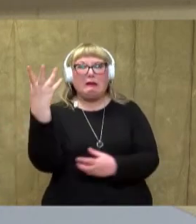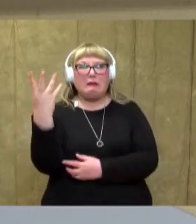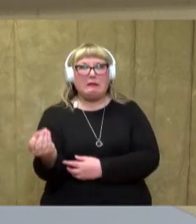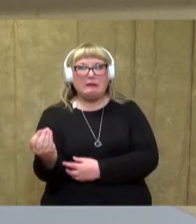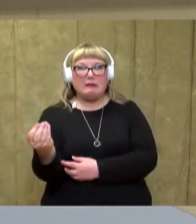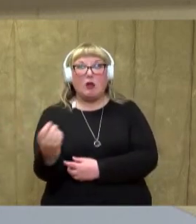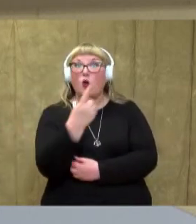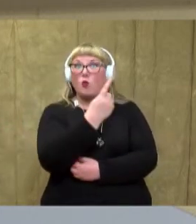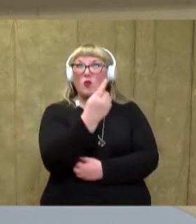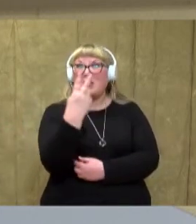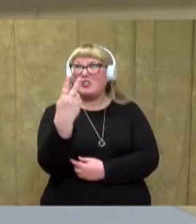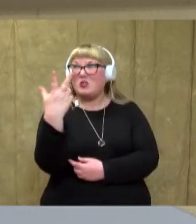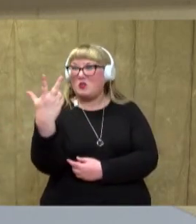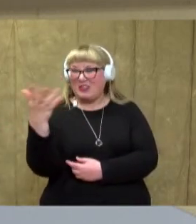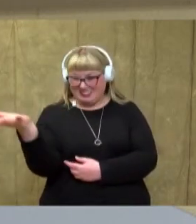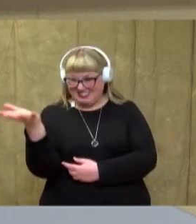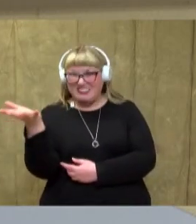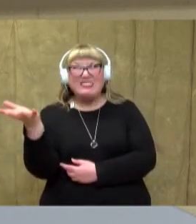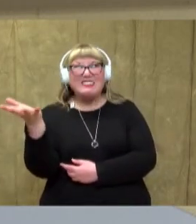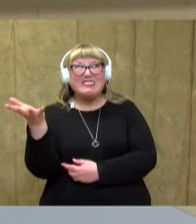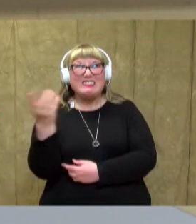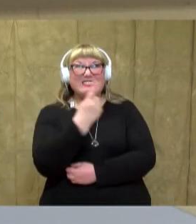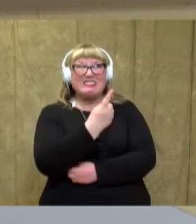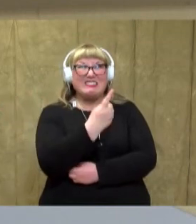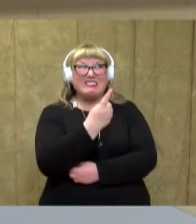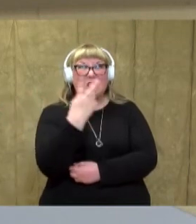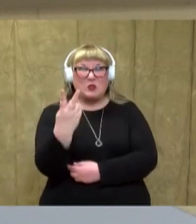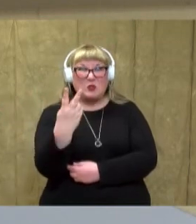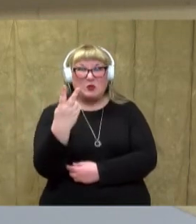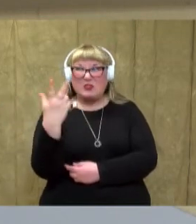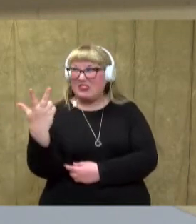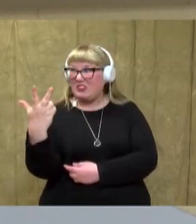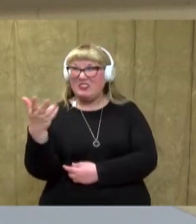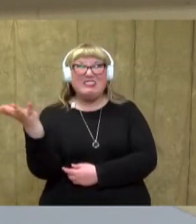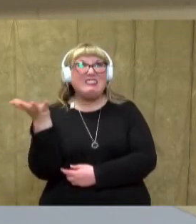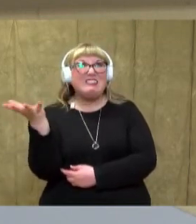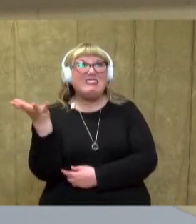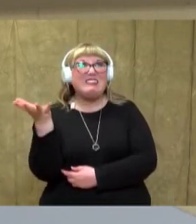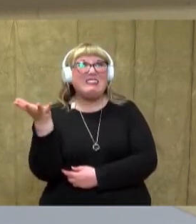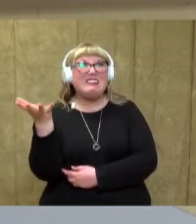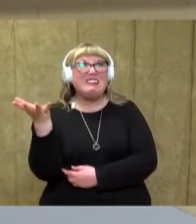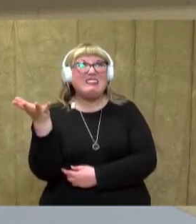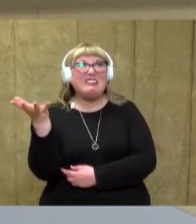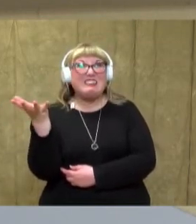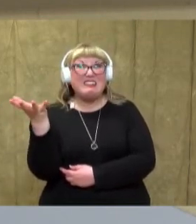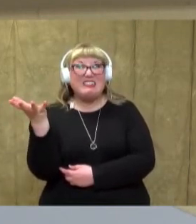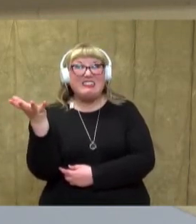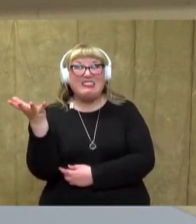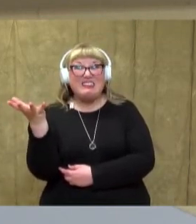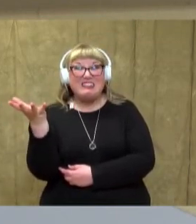what number goes in that spot? Let's try counting that again. 1, 2, 3,